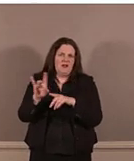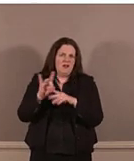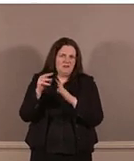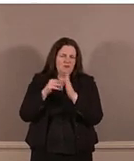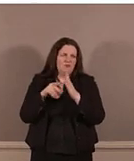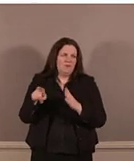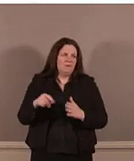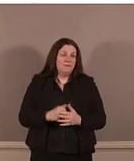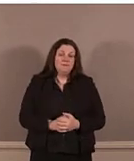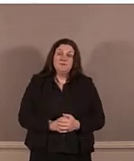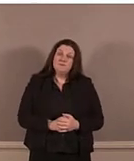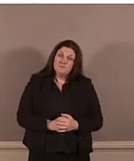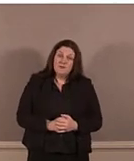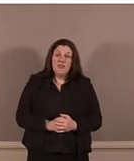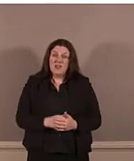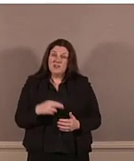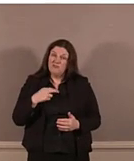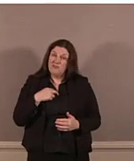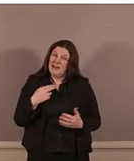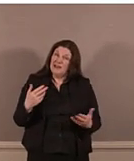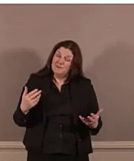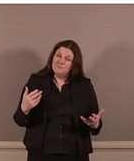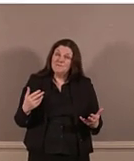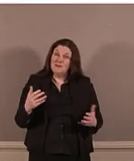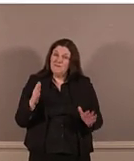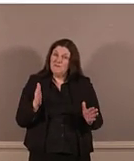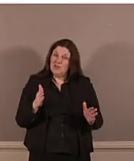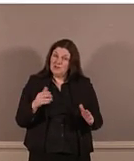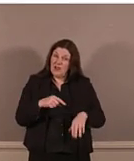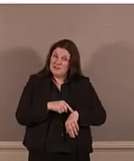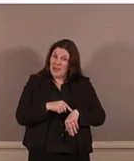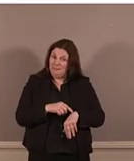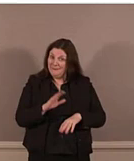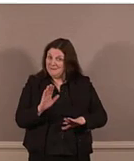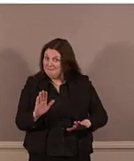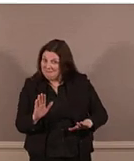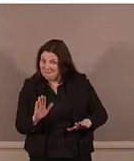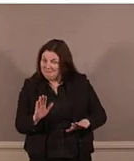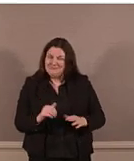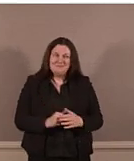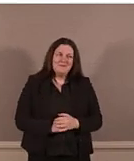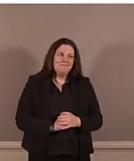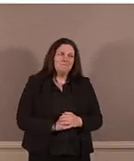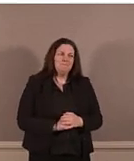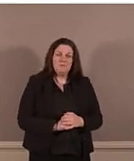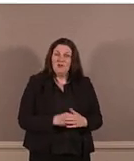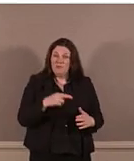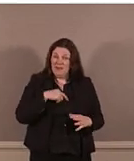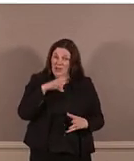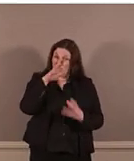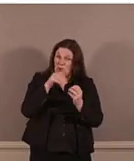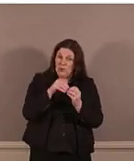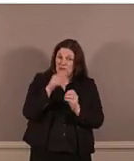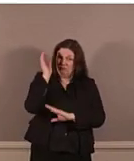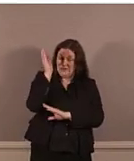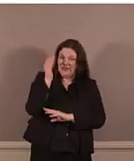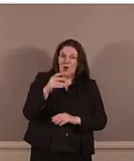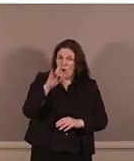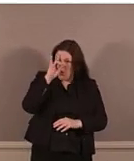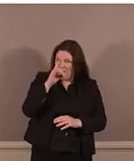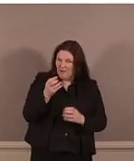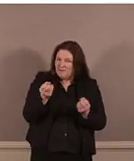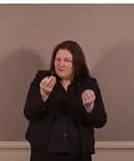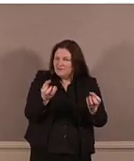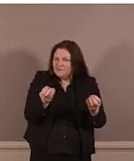programme. And that, I suppose, really finishing on time, really concludes the presentation, and I hope that has